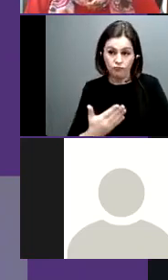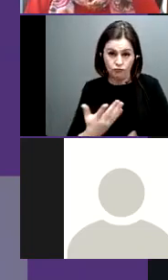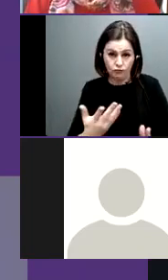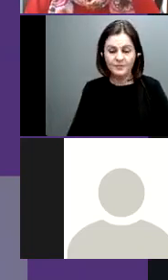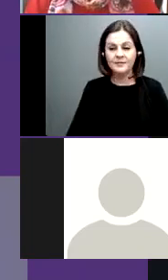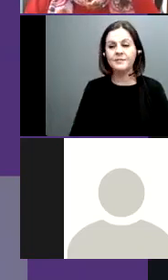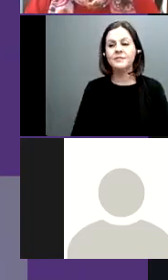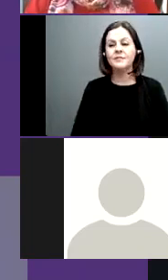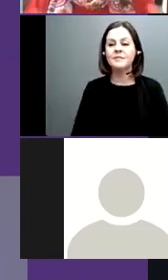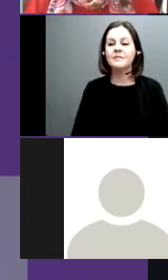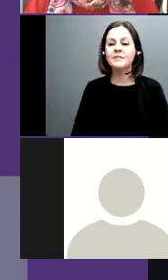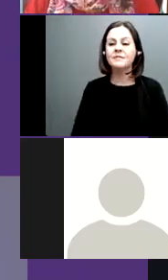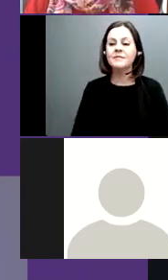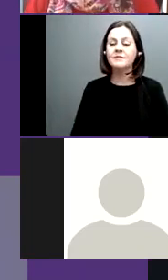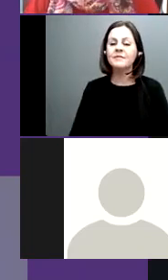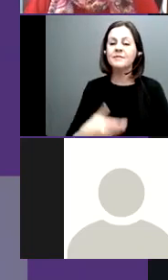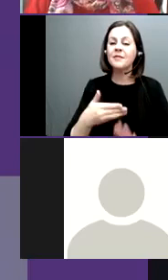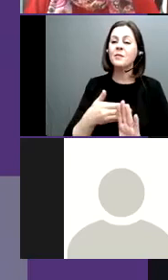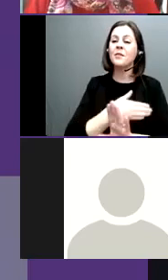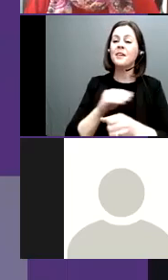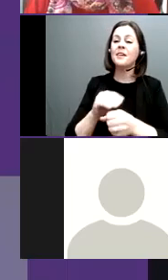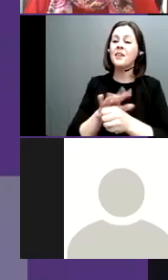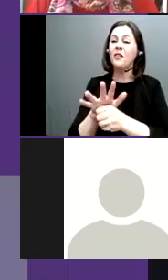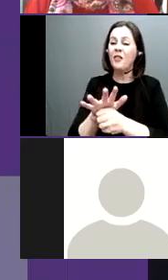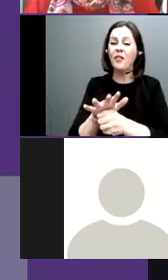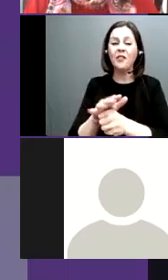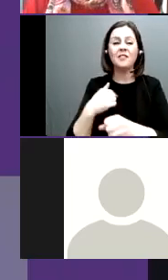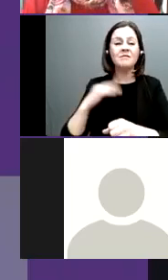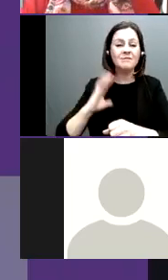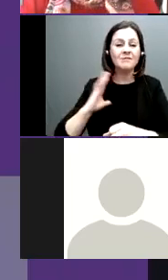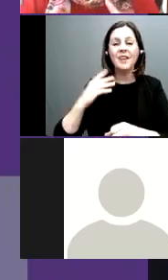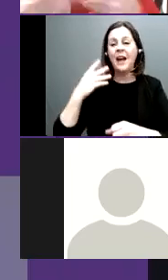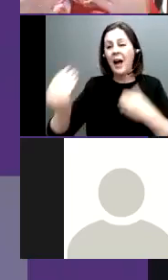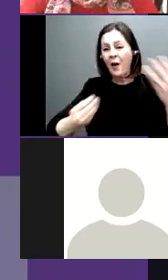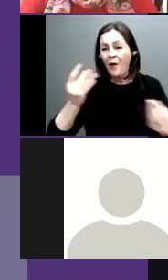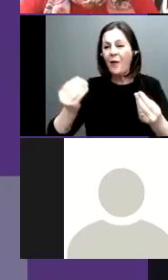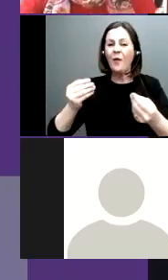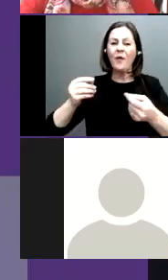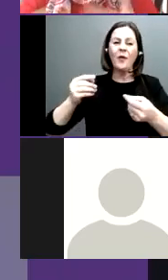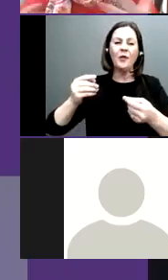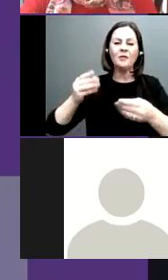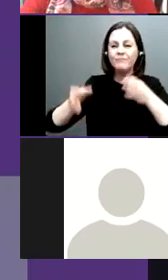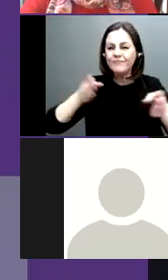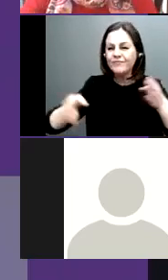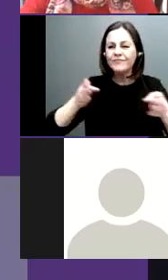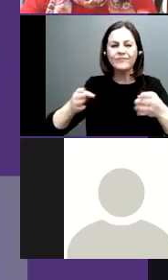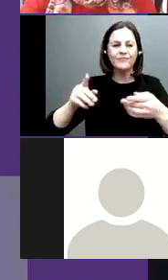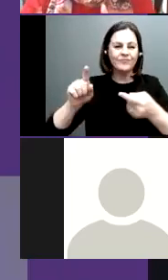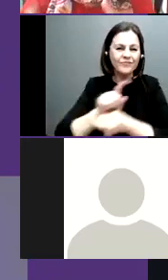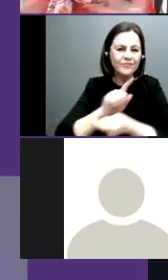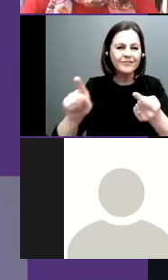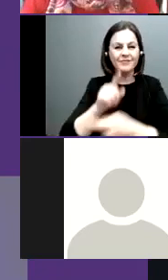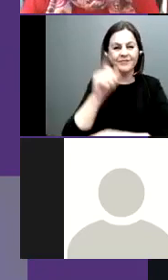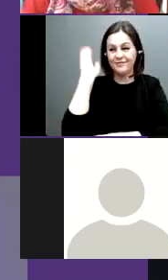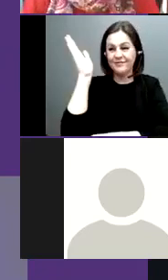when I've gone out previously, when I've had the opportunity to actually go to a place where